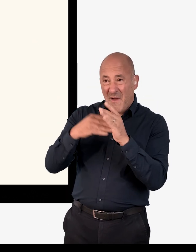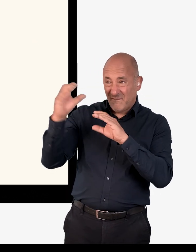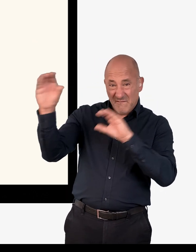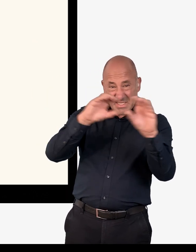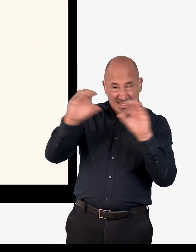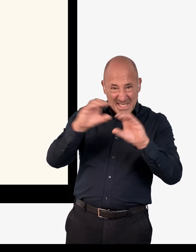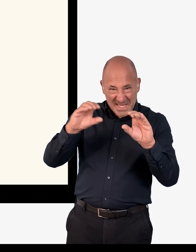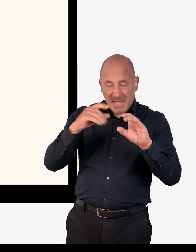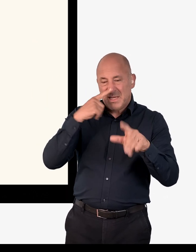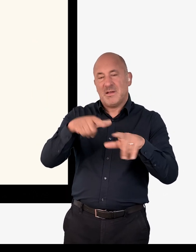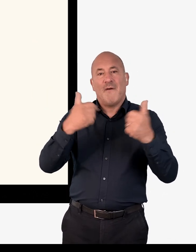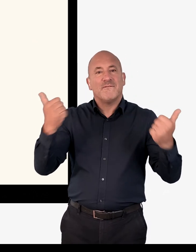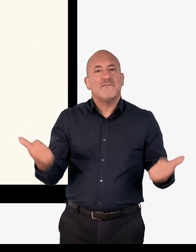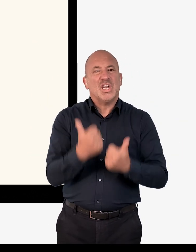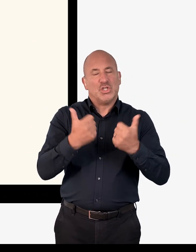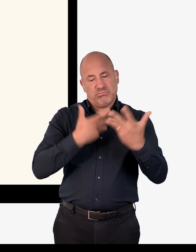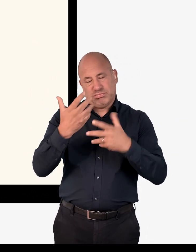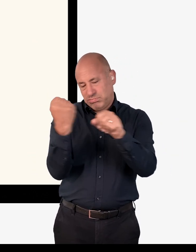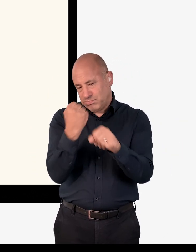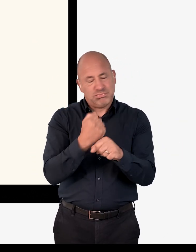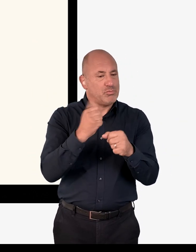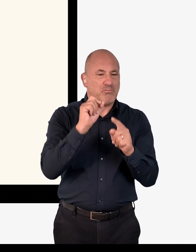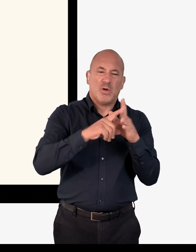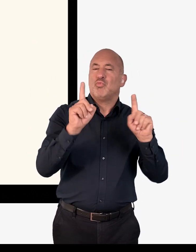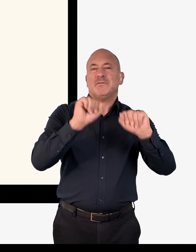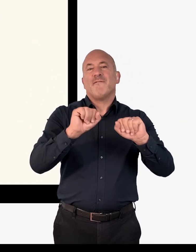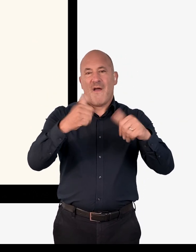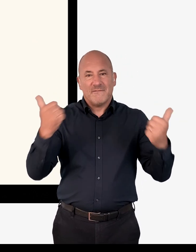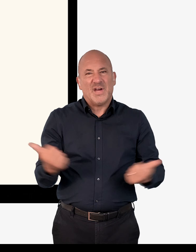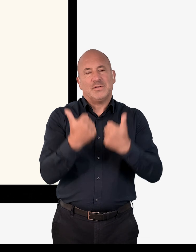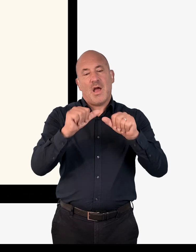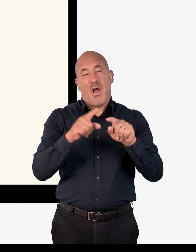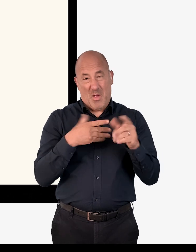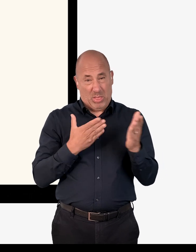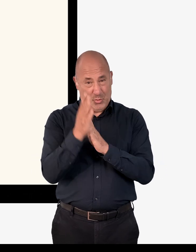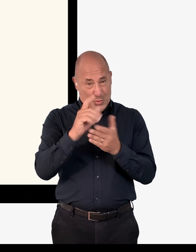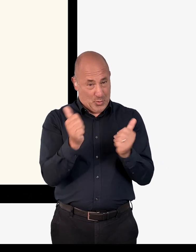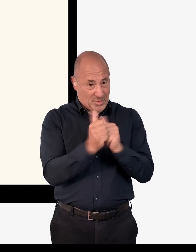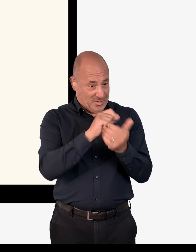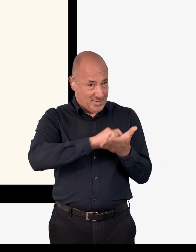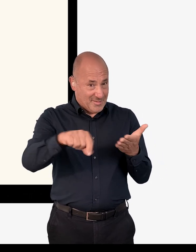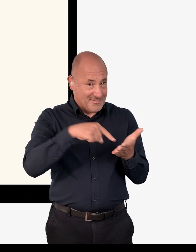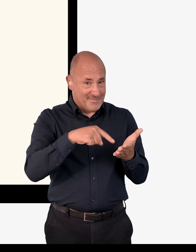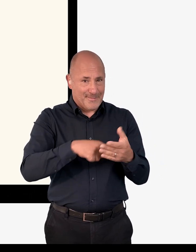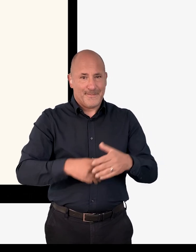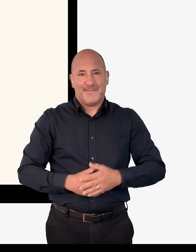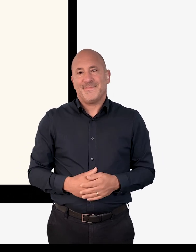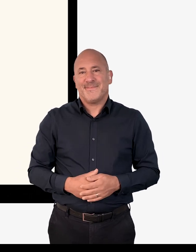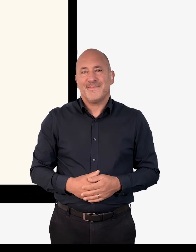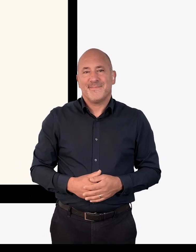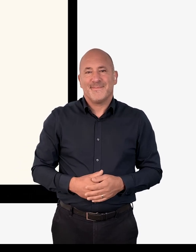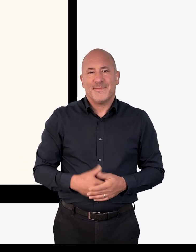funding elsewhere to complete the works outlined in the funding agreement. Please see our full terms